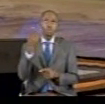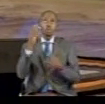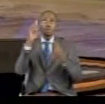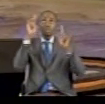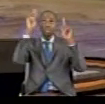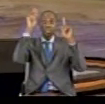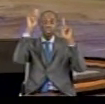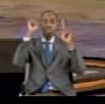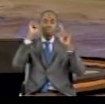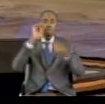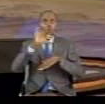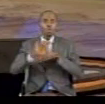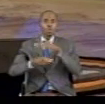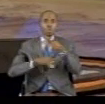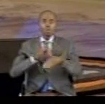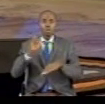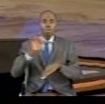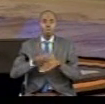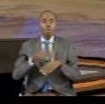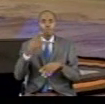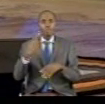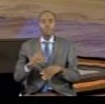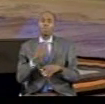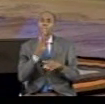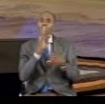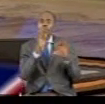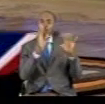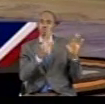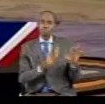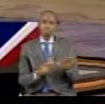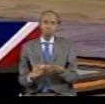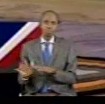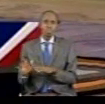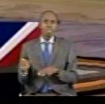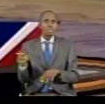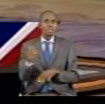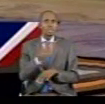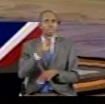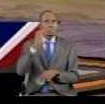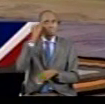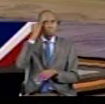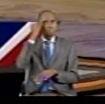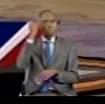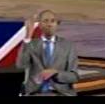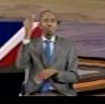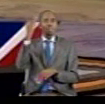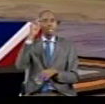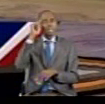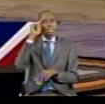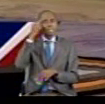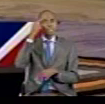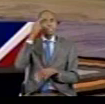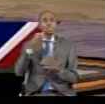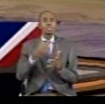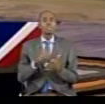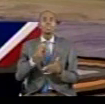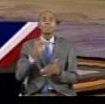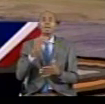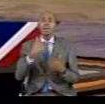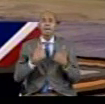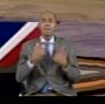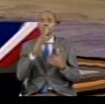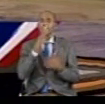walking upon the sea, they supposed it had been a spirit.